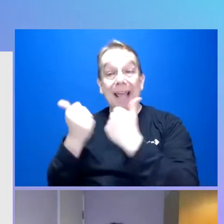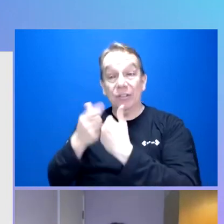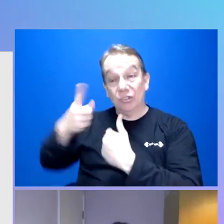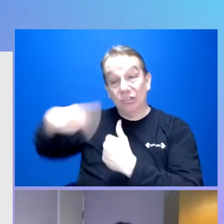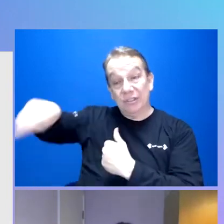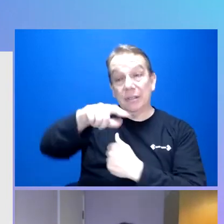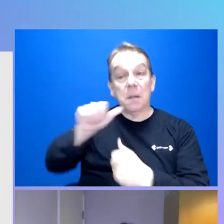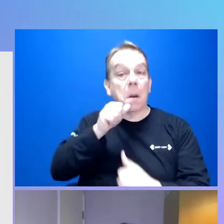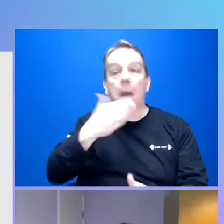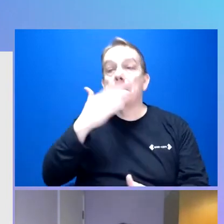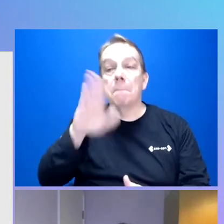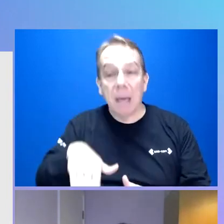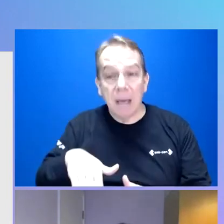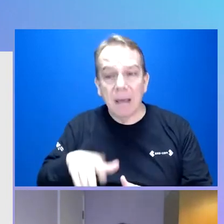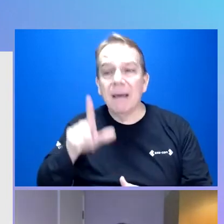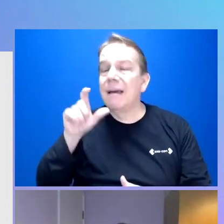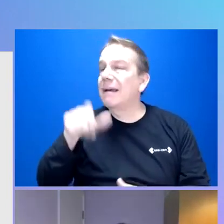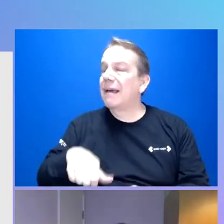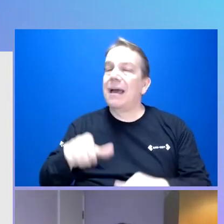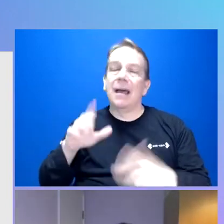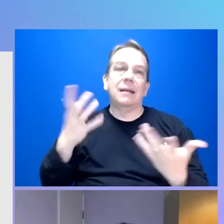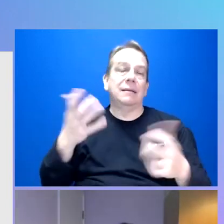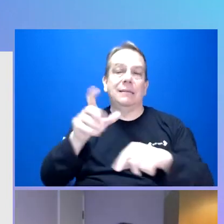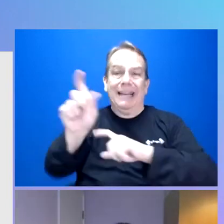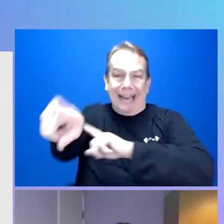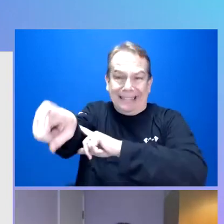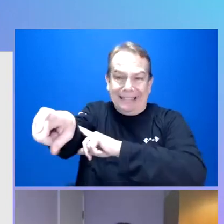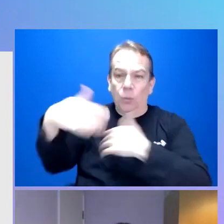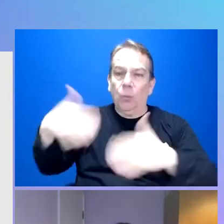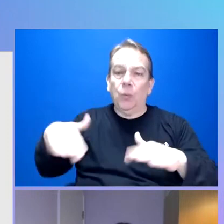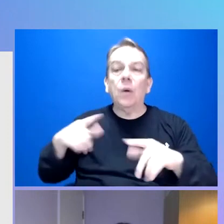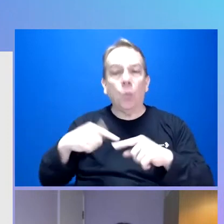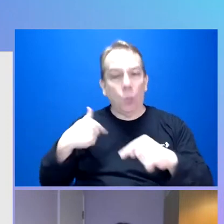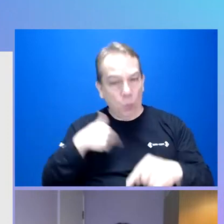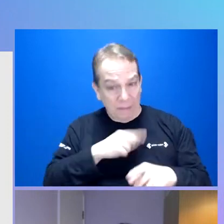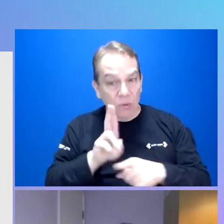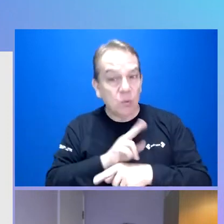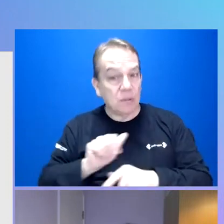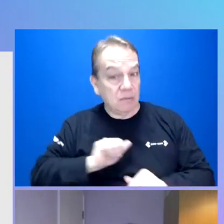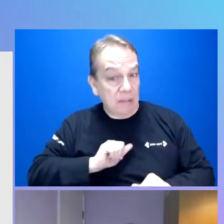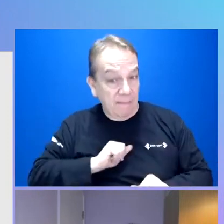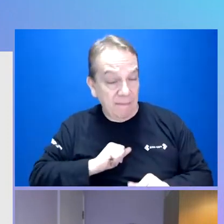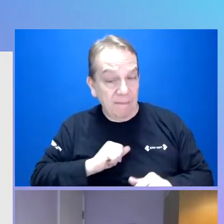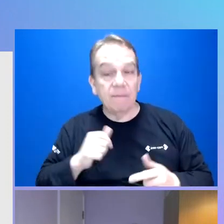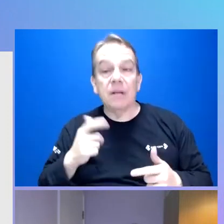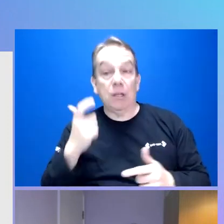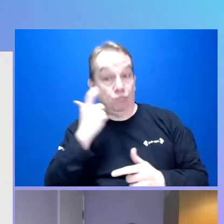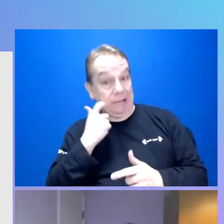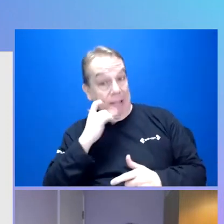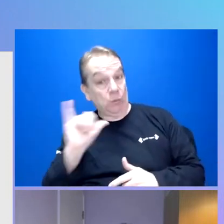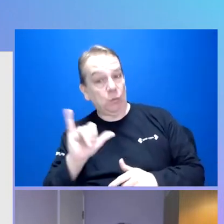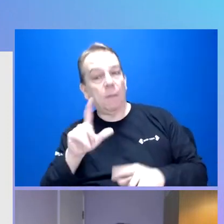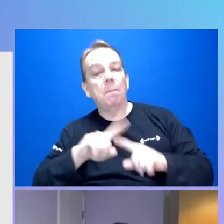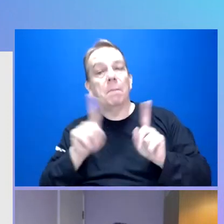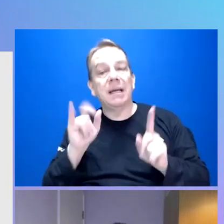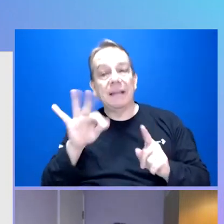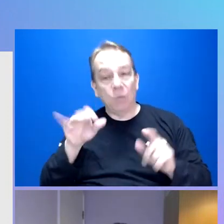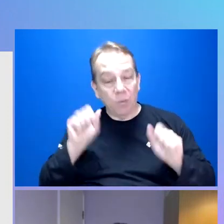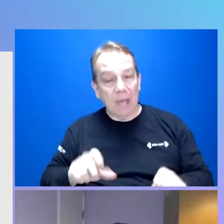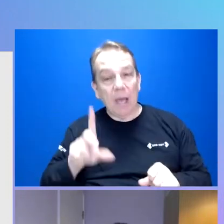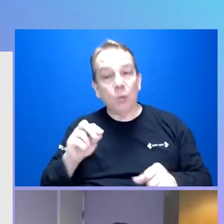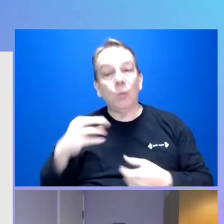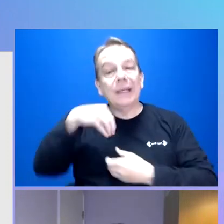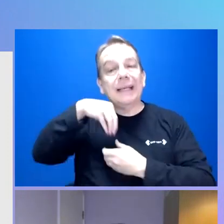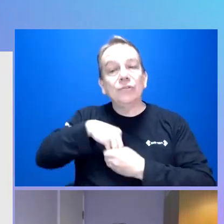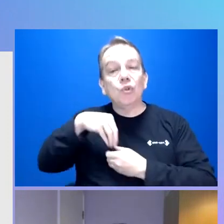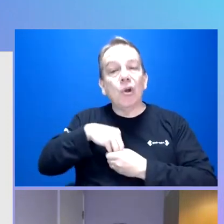not bad. They can absolutely be a necessity. We've used them absolutely, and recently too. It's just that if you can do this